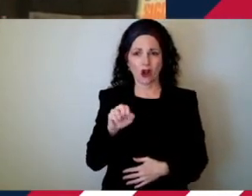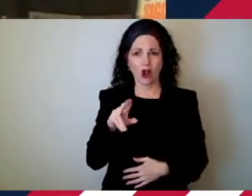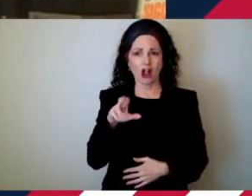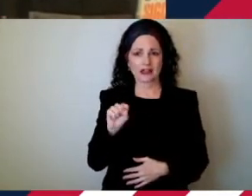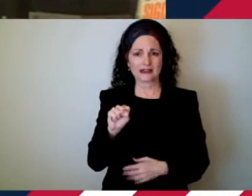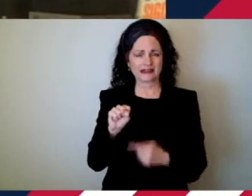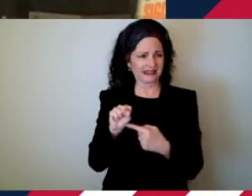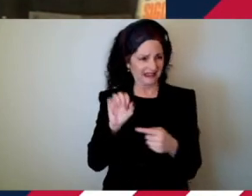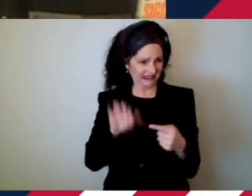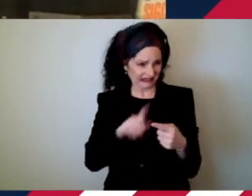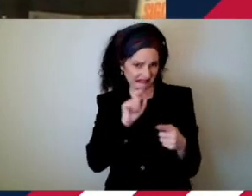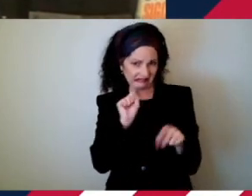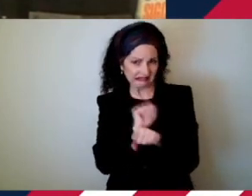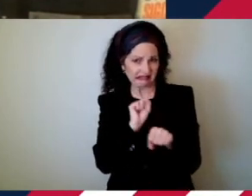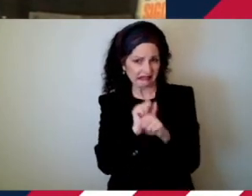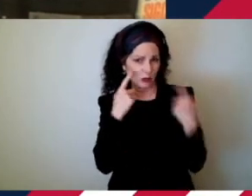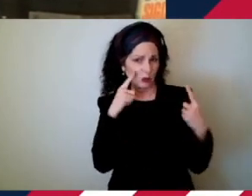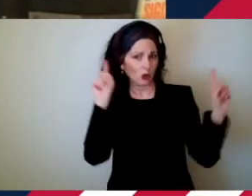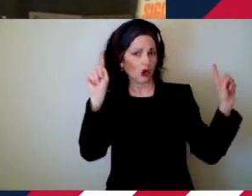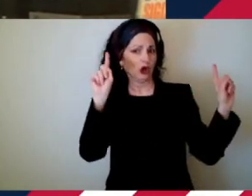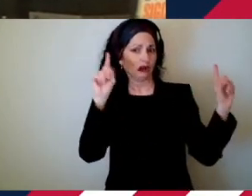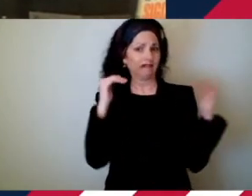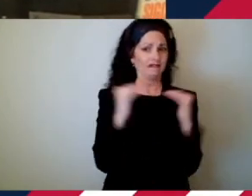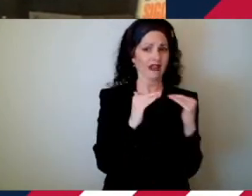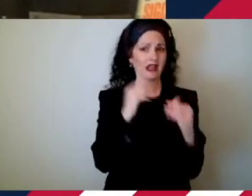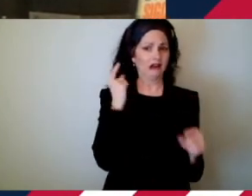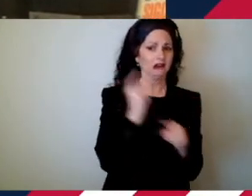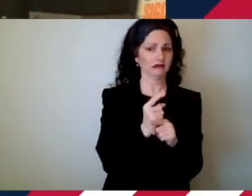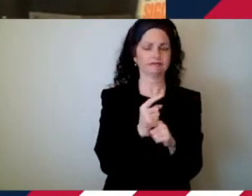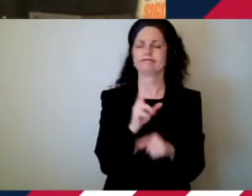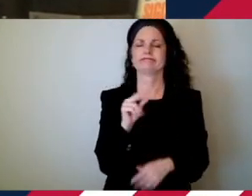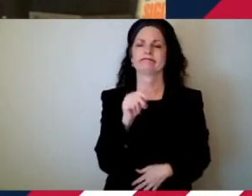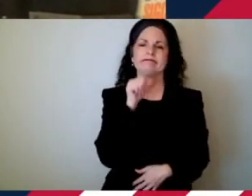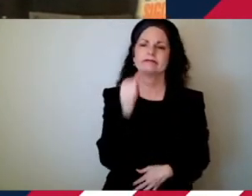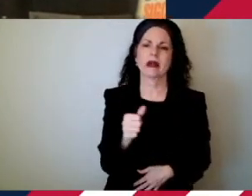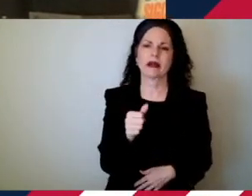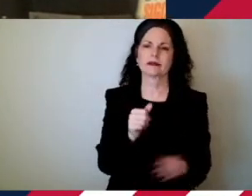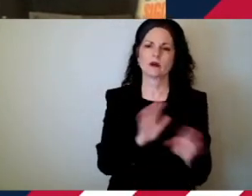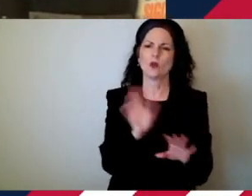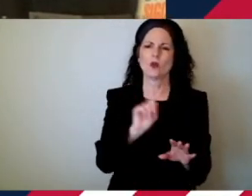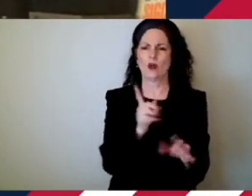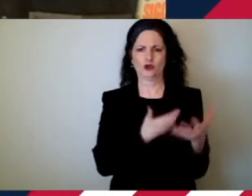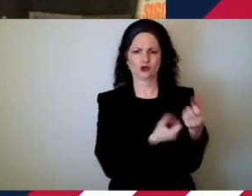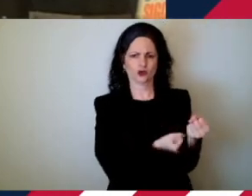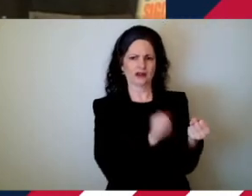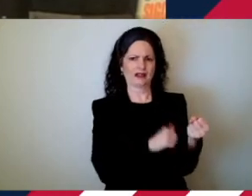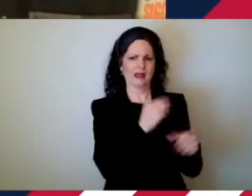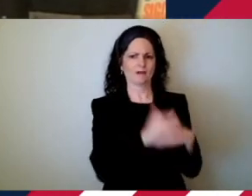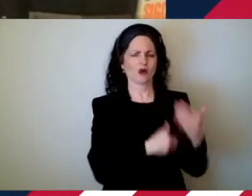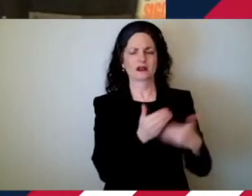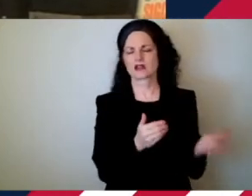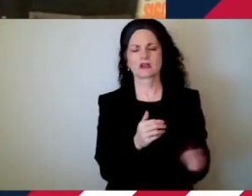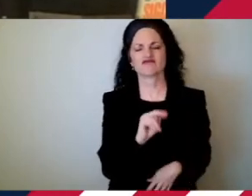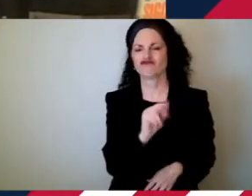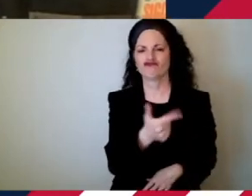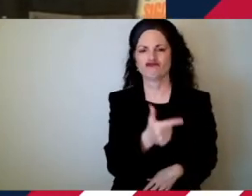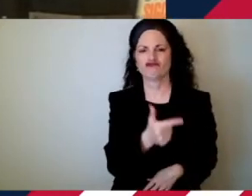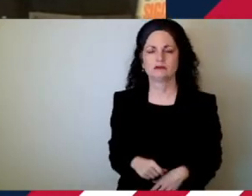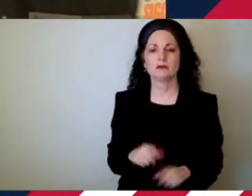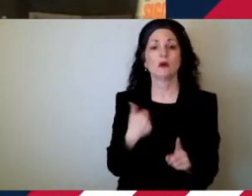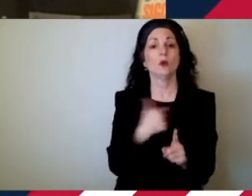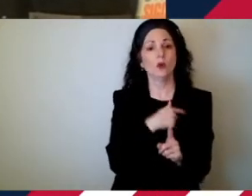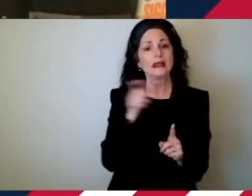voter trust in the process. This is an outcome that could have been avoided with primary elections, which are far more routine,